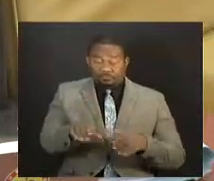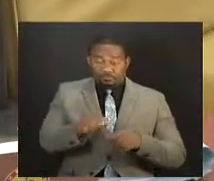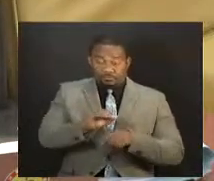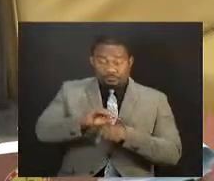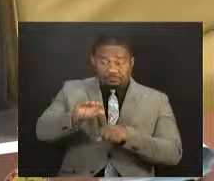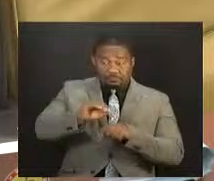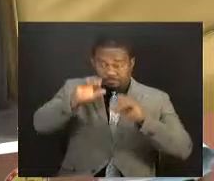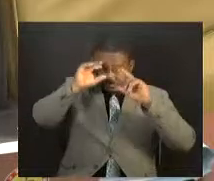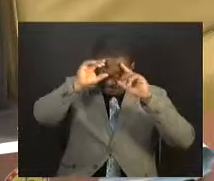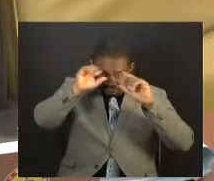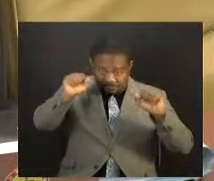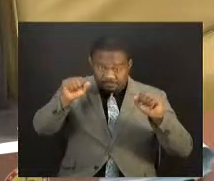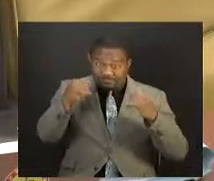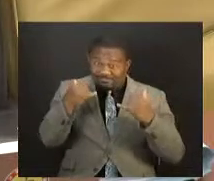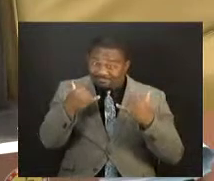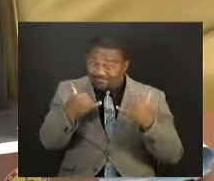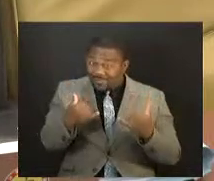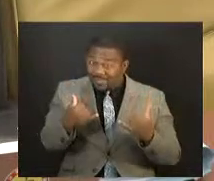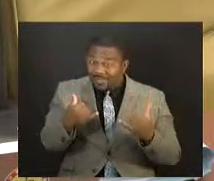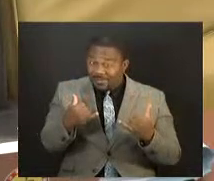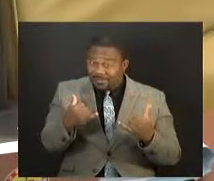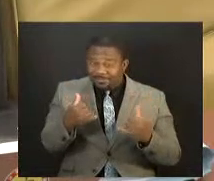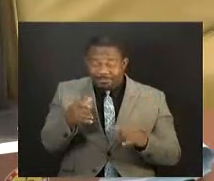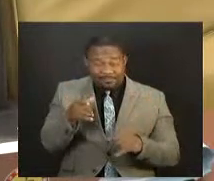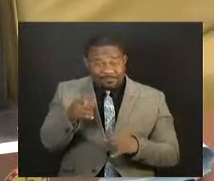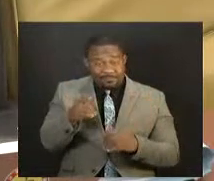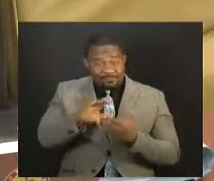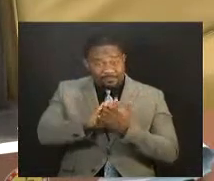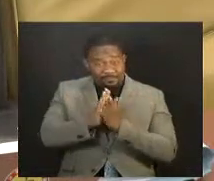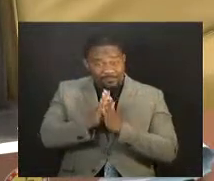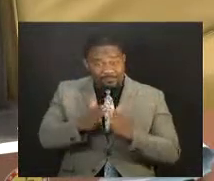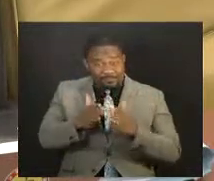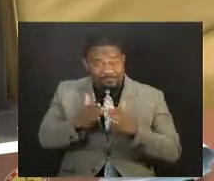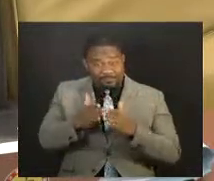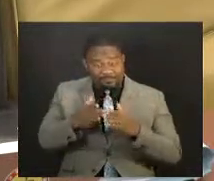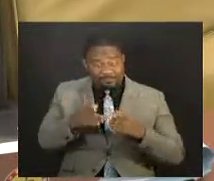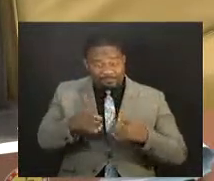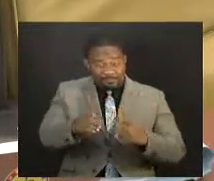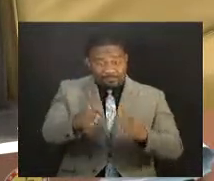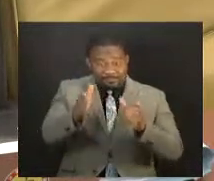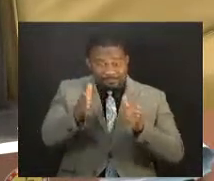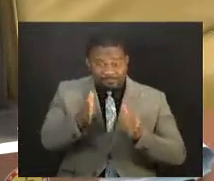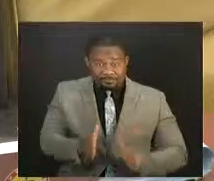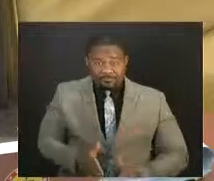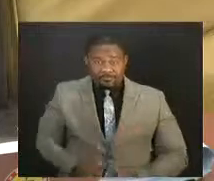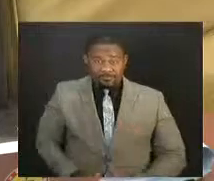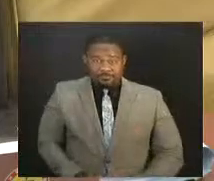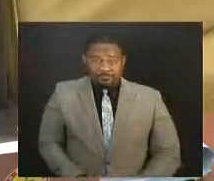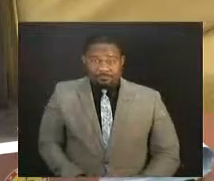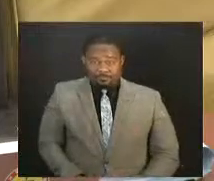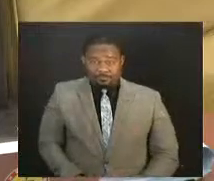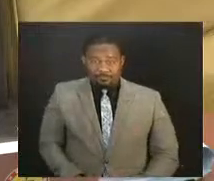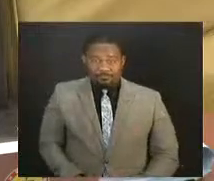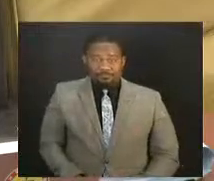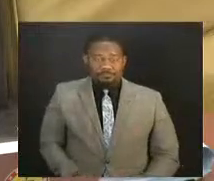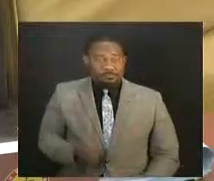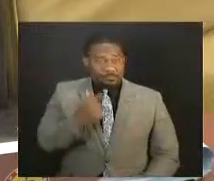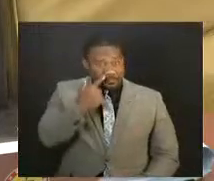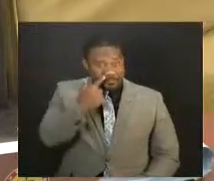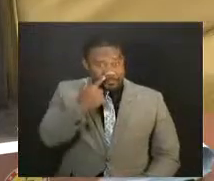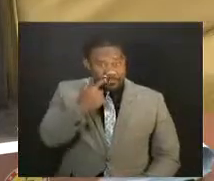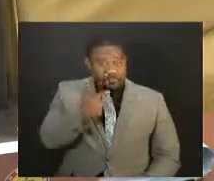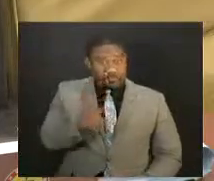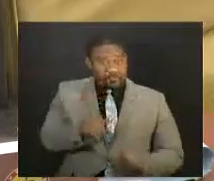he has become a director. Although he's yet to be sworn in,